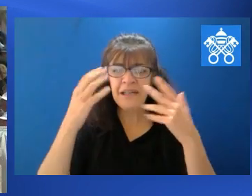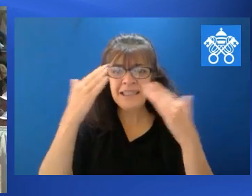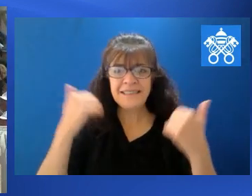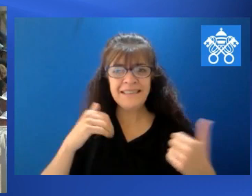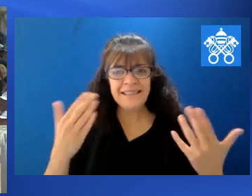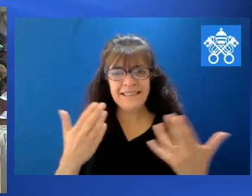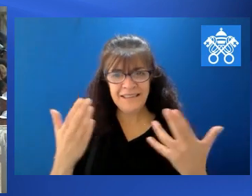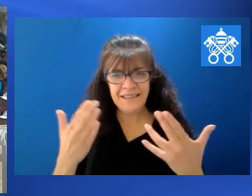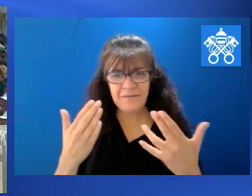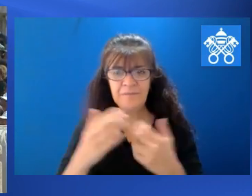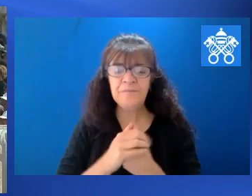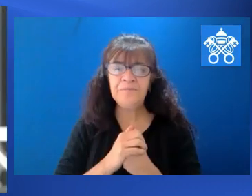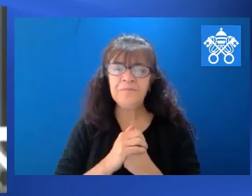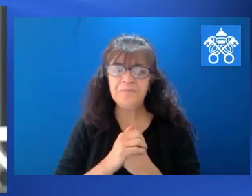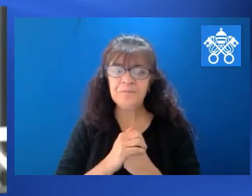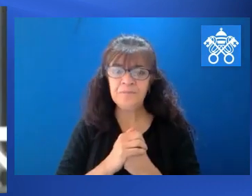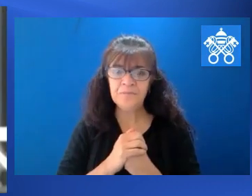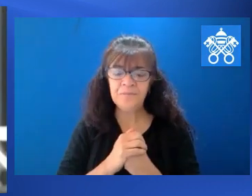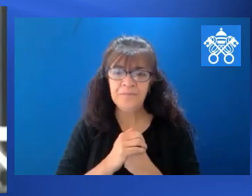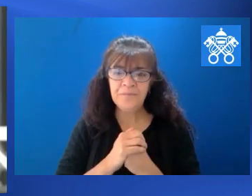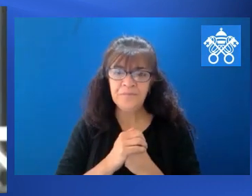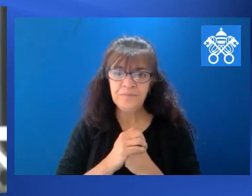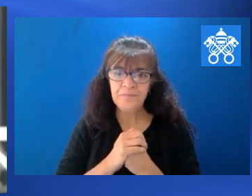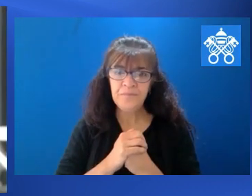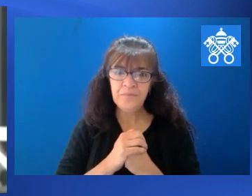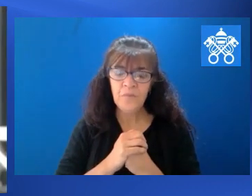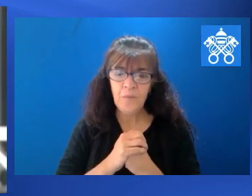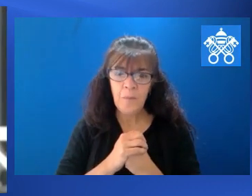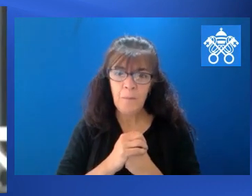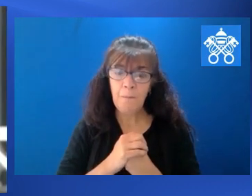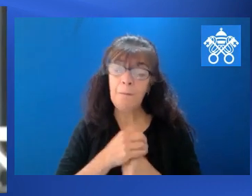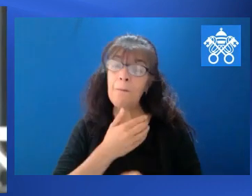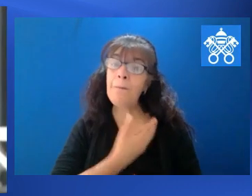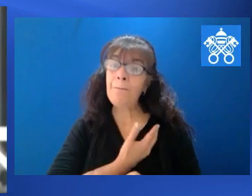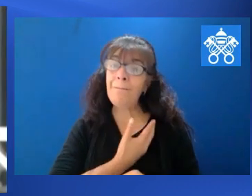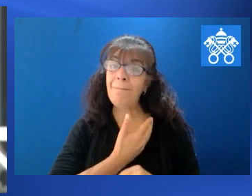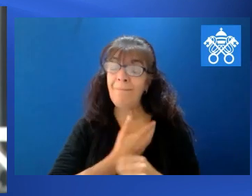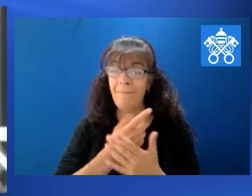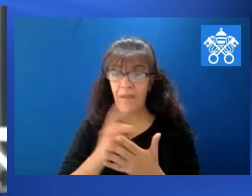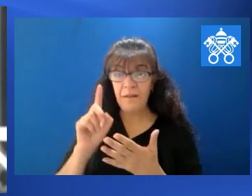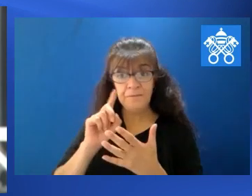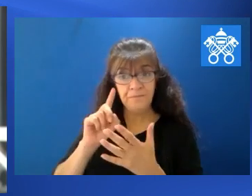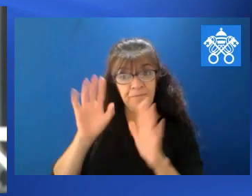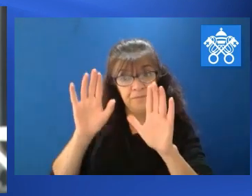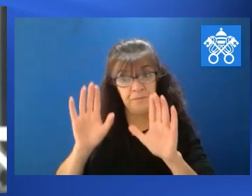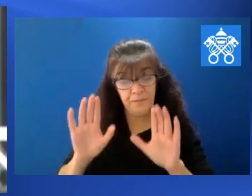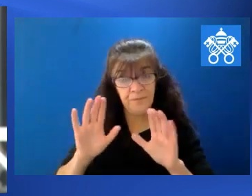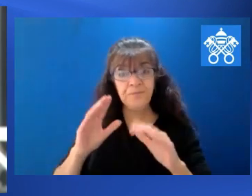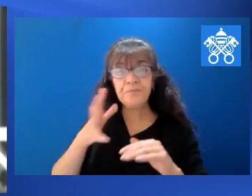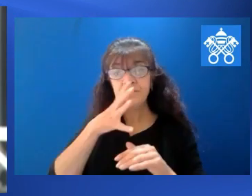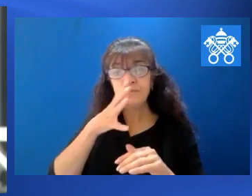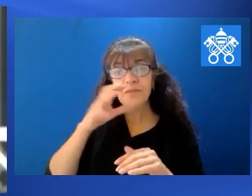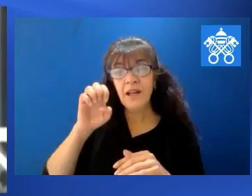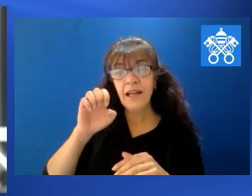possiamo fare nostro il suo proposito. Pope Francis says that last Sunday the Mother Elisa Martinez